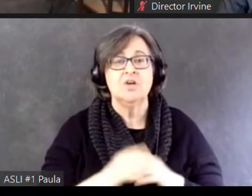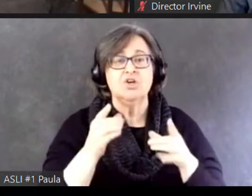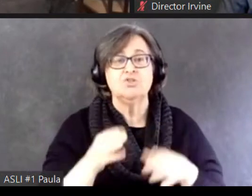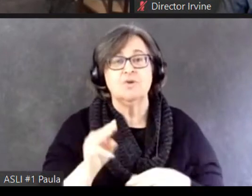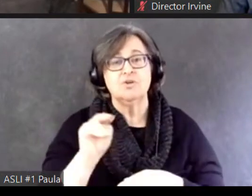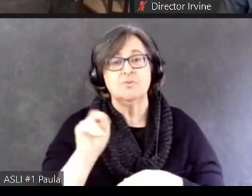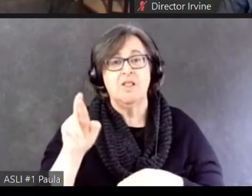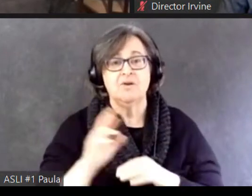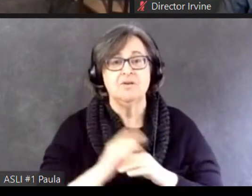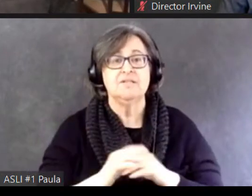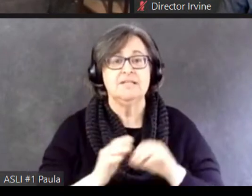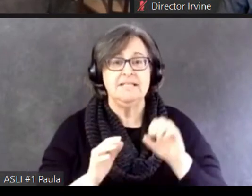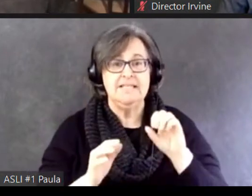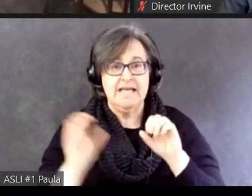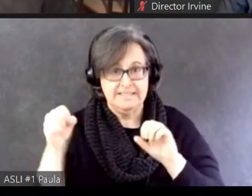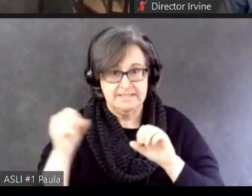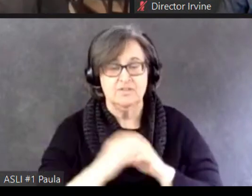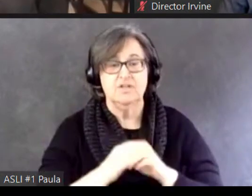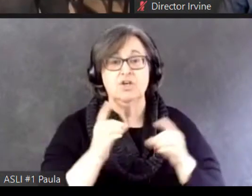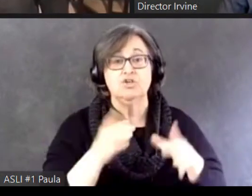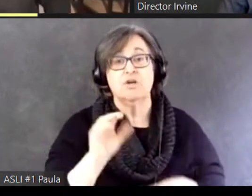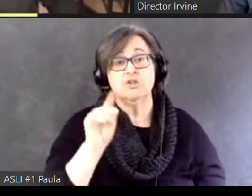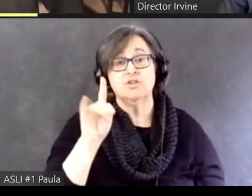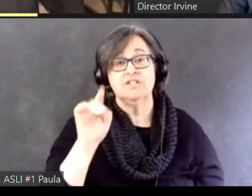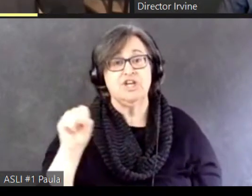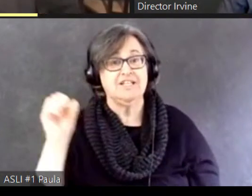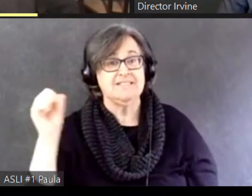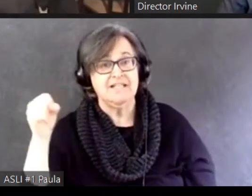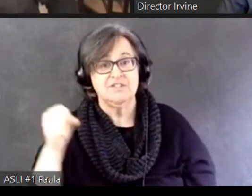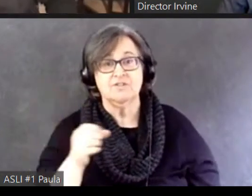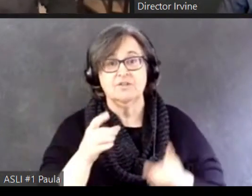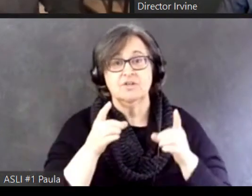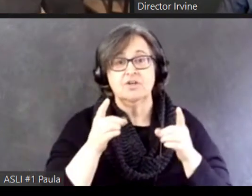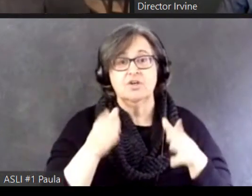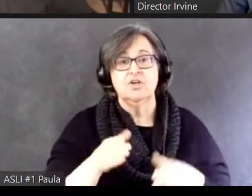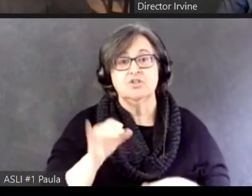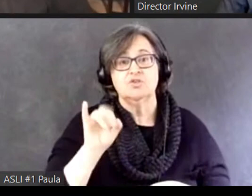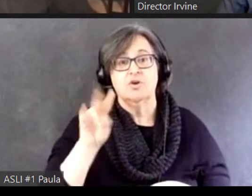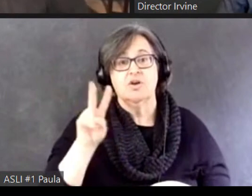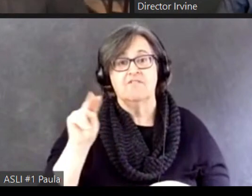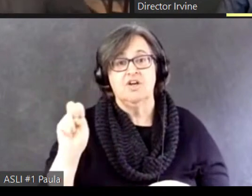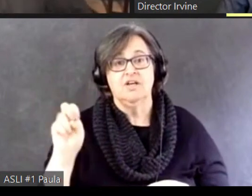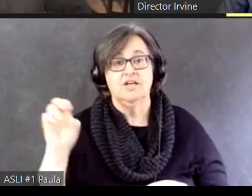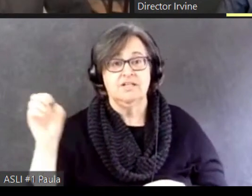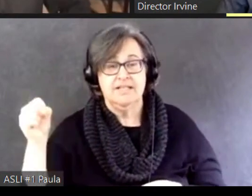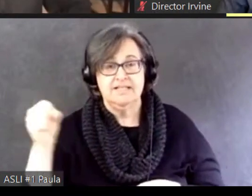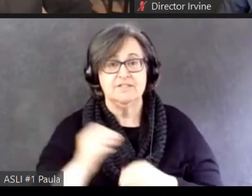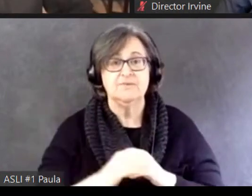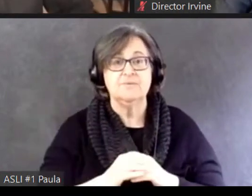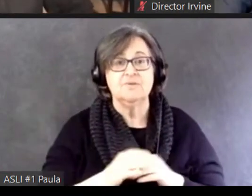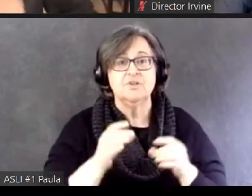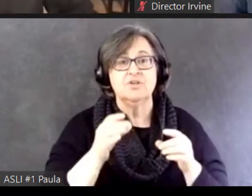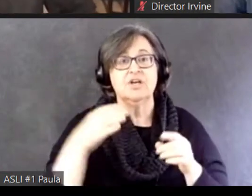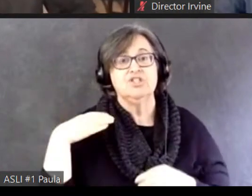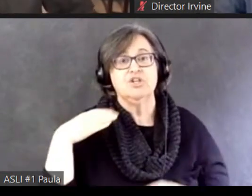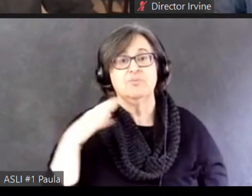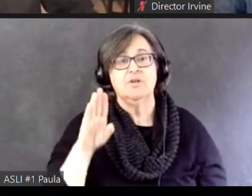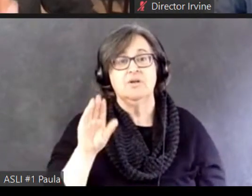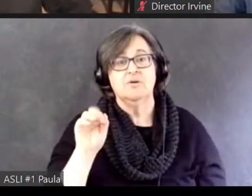Miller. Yes. Director Jakes. Yes. Director Irvine. Yes. Chairman